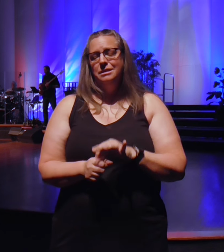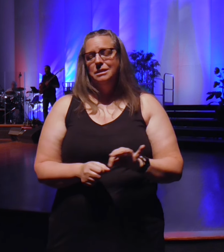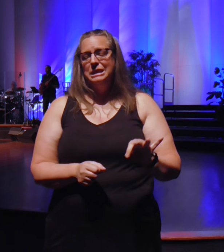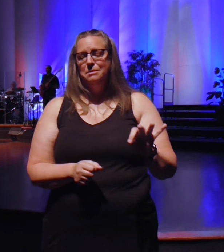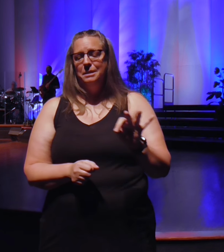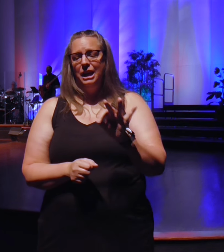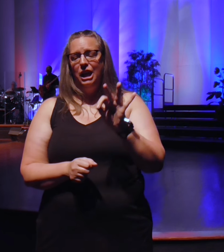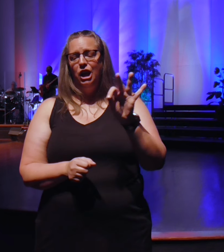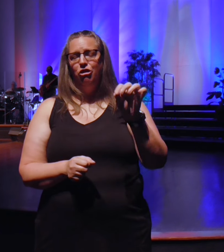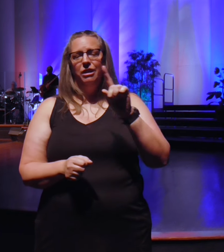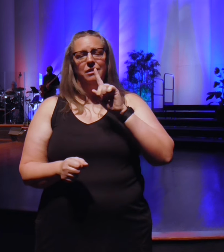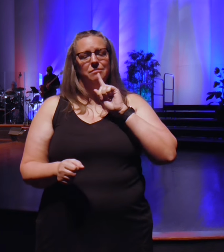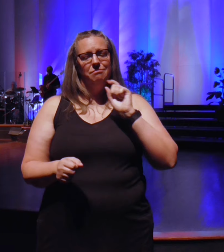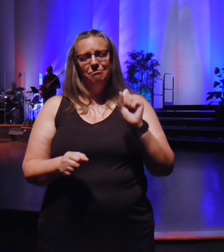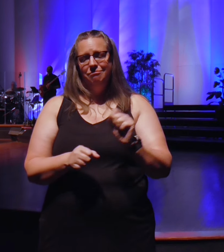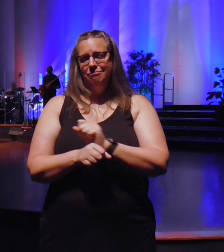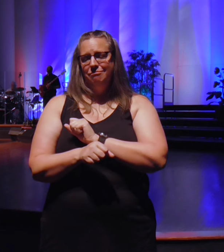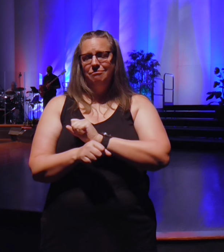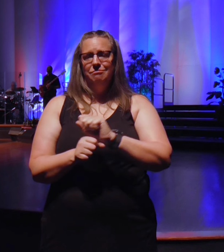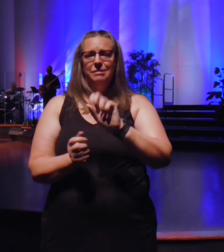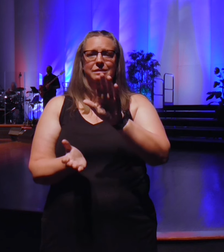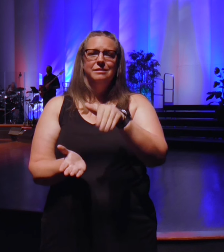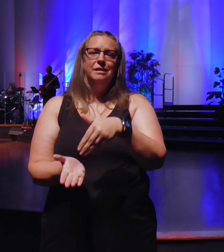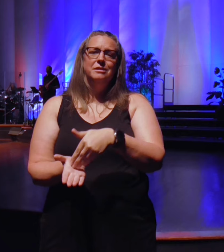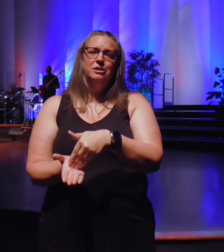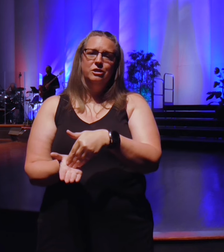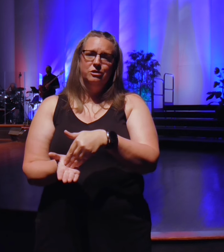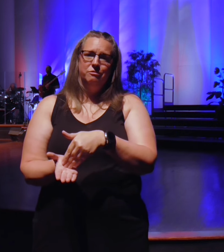Spirit at the center of it